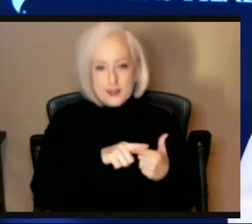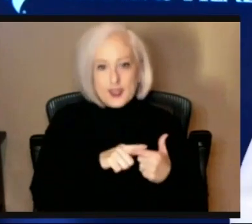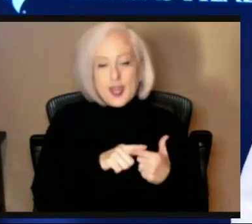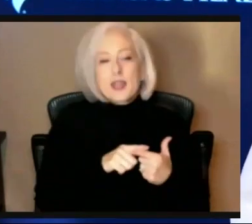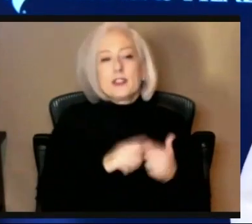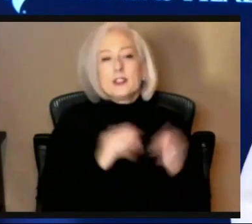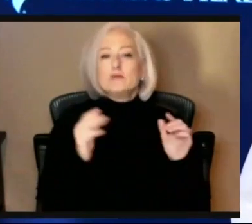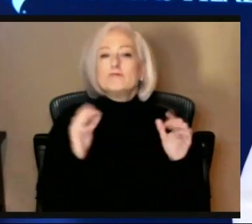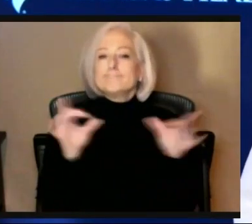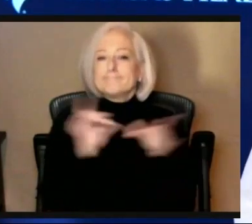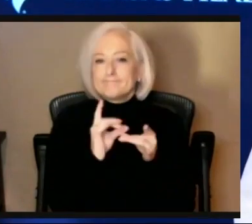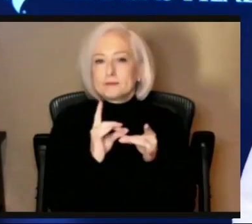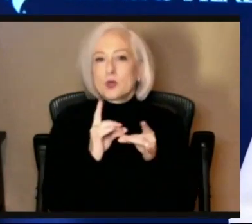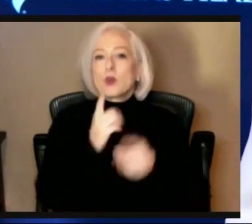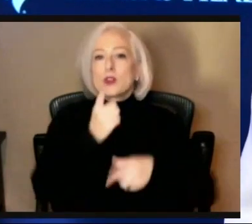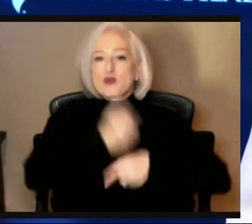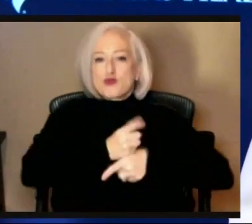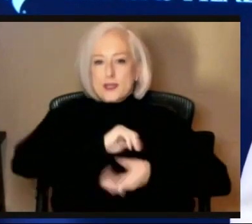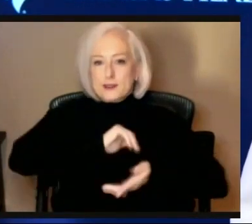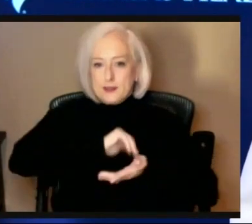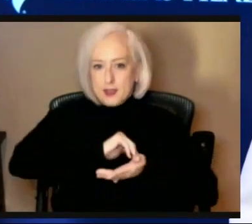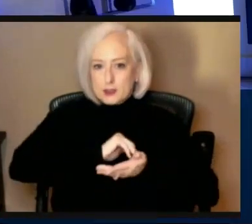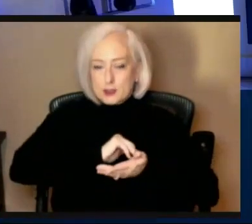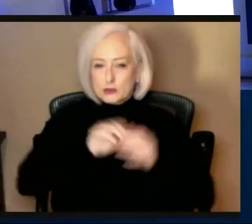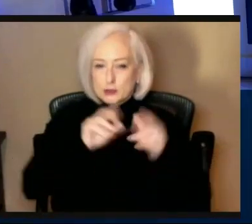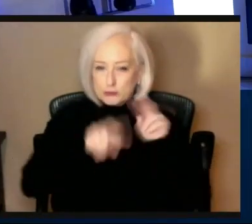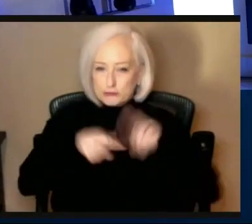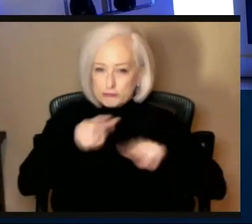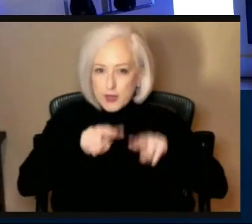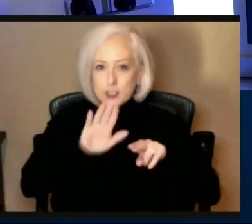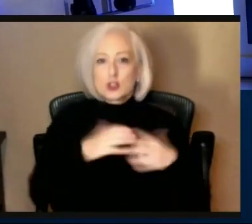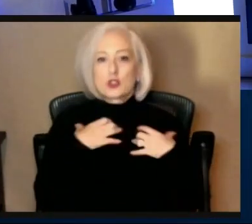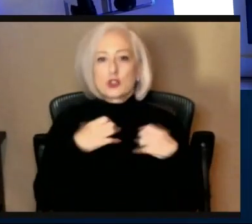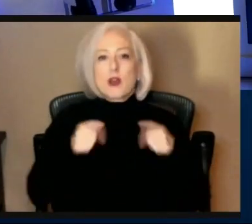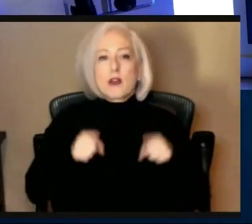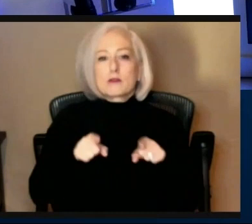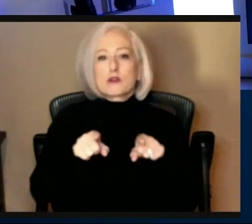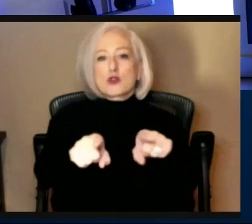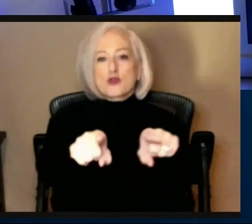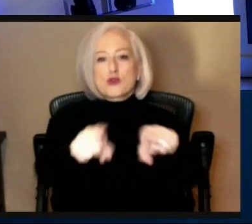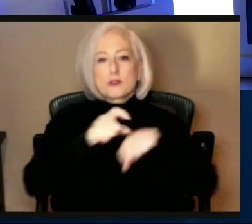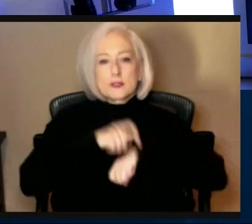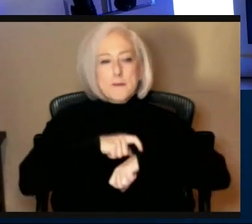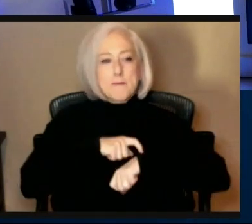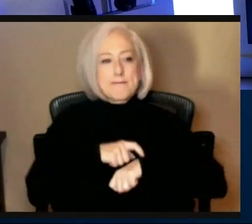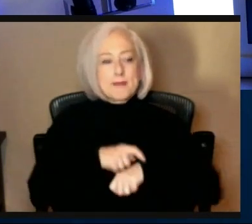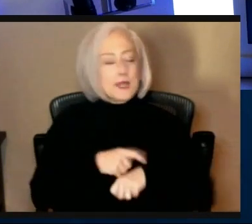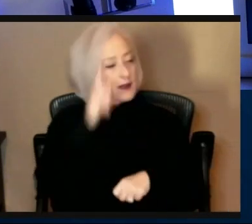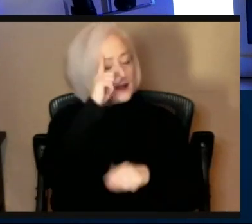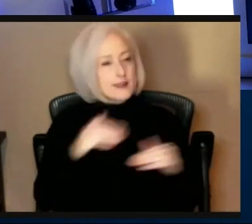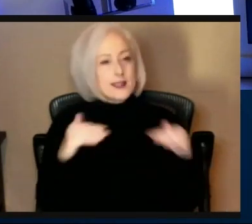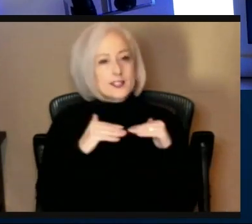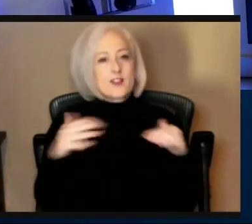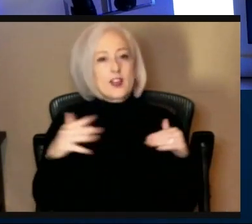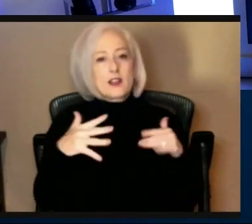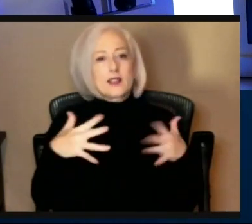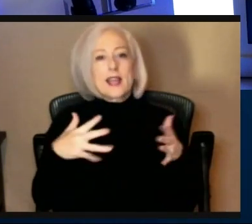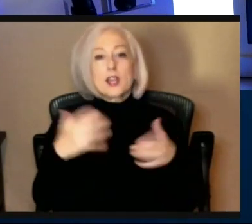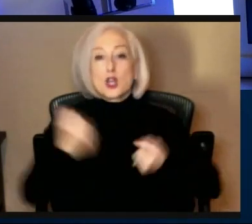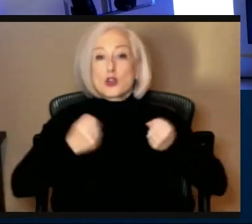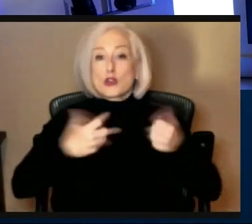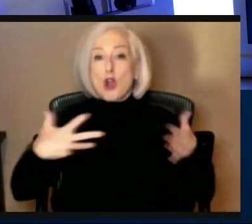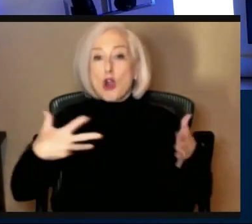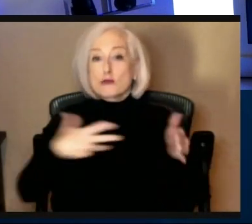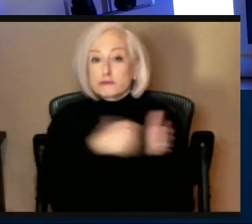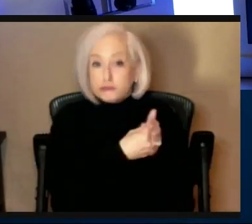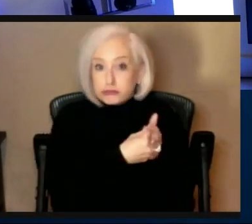continue to monitor your health care over time. And I think it's fair to say that it's kind of like wrecking your car. You may fix your car, it may